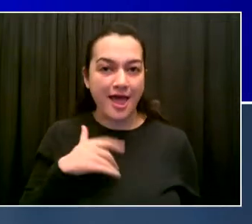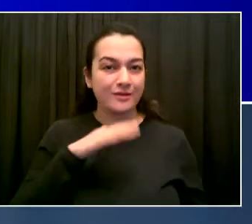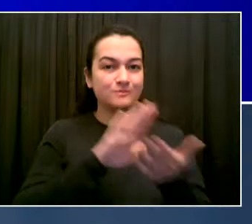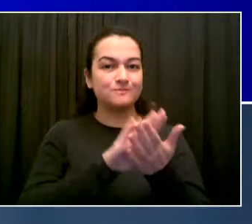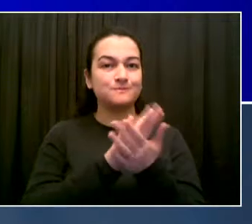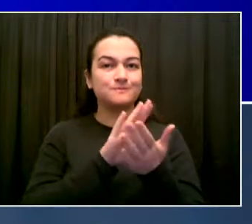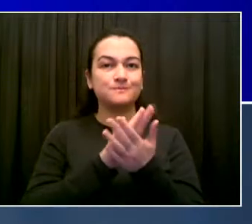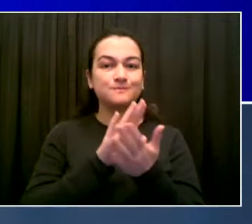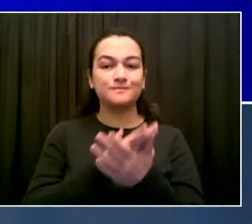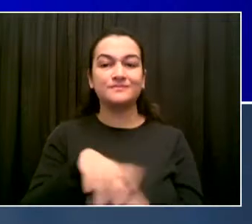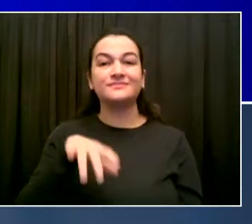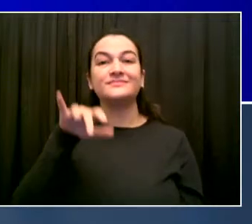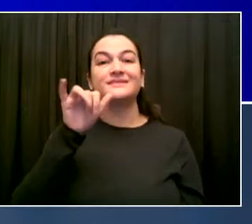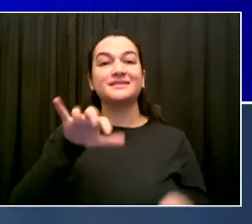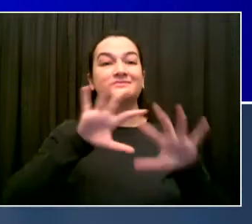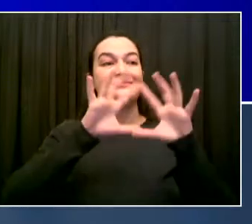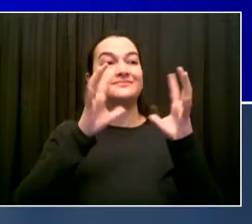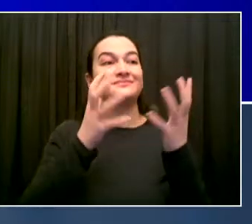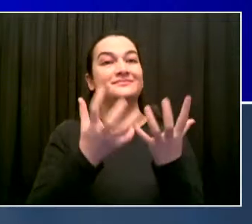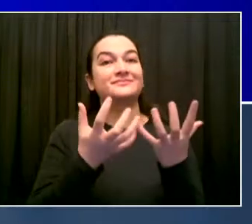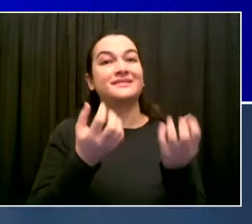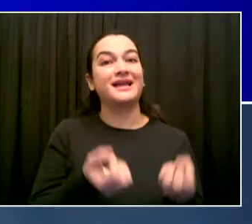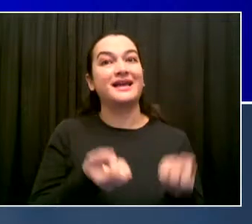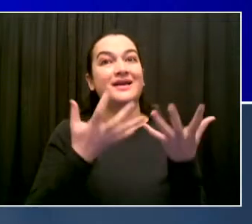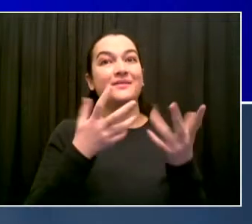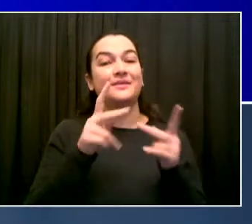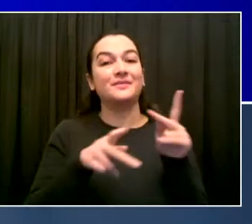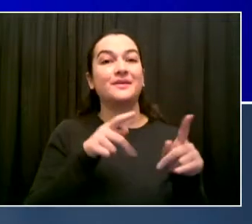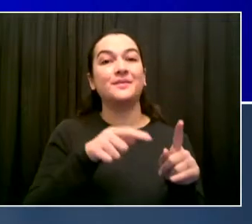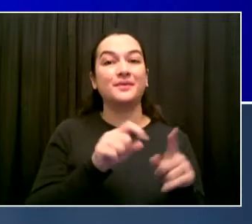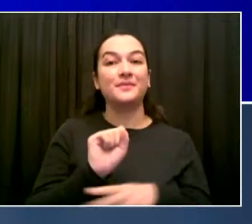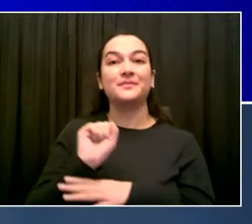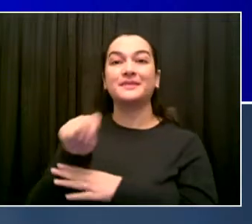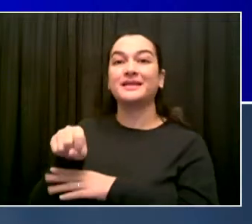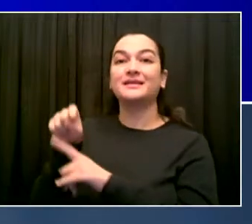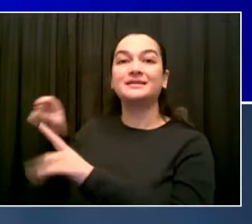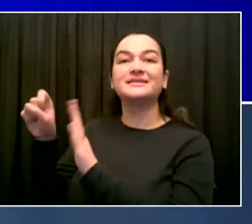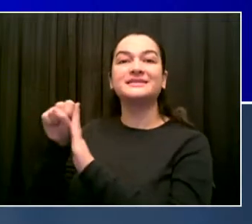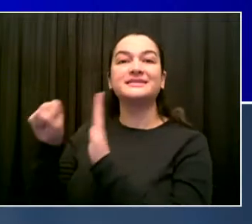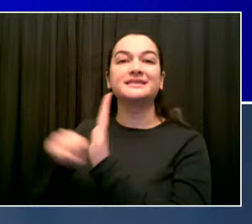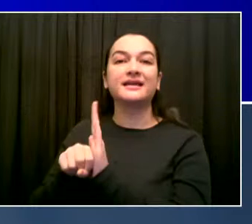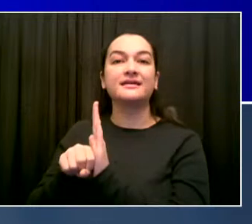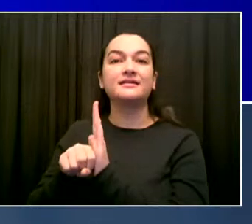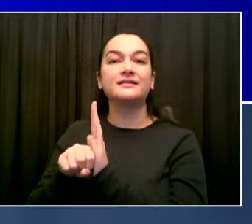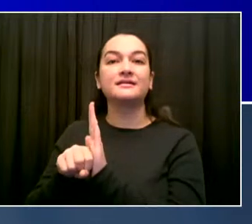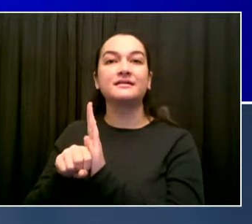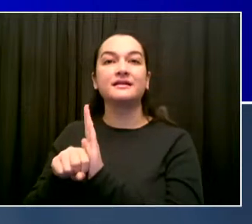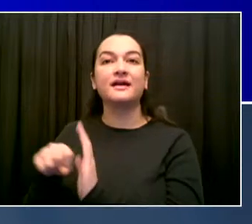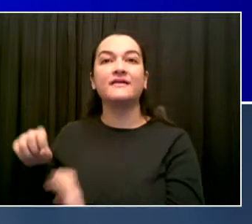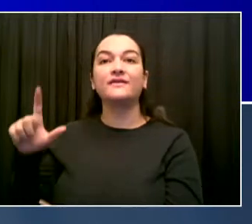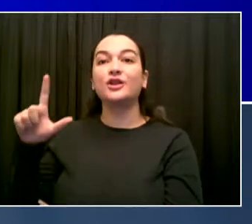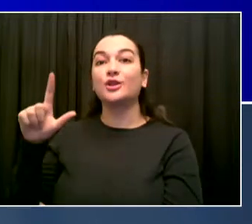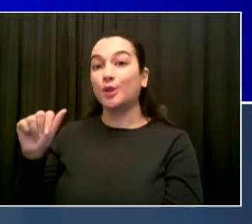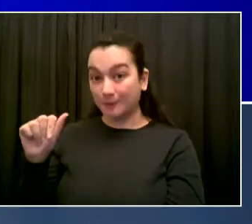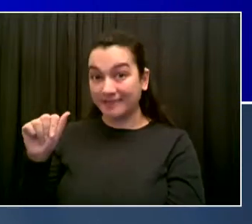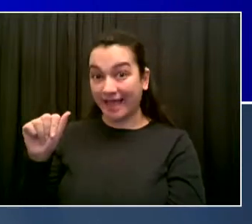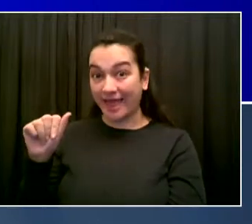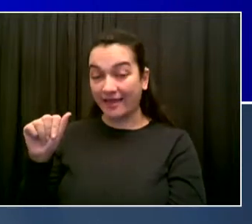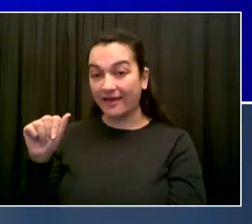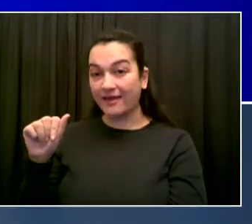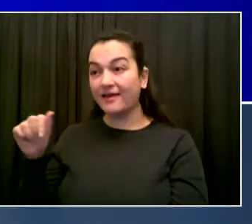in the state of Louisiana, the home state of our health commissioner, Dr. Dave Choksi. You've made Louisiana